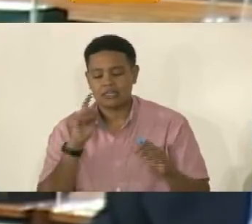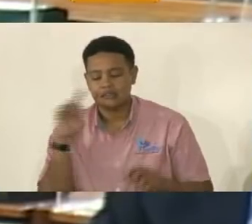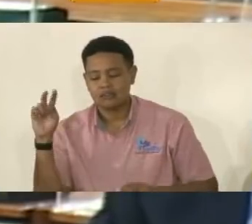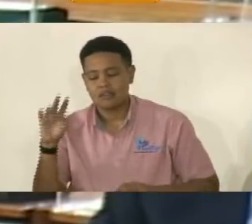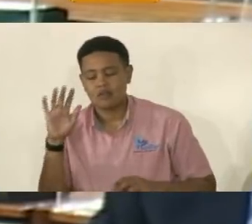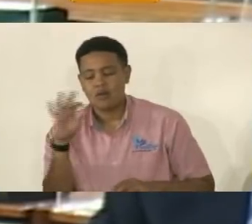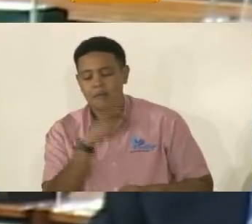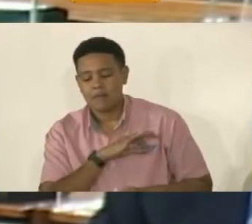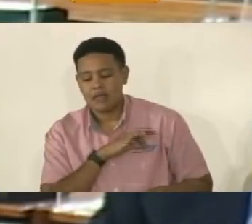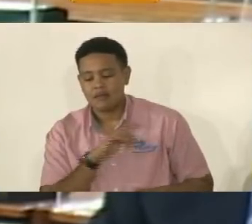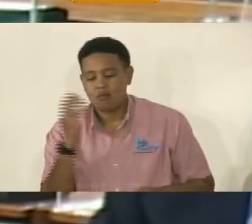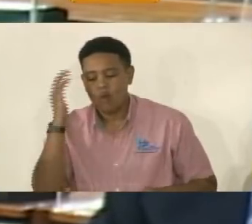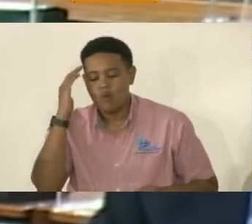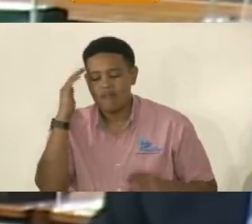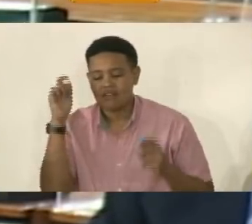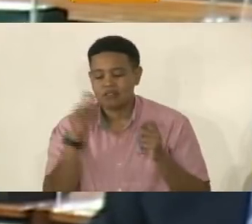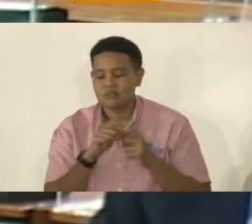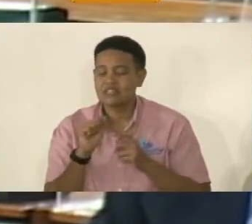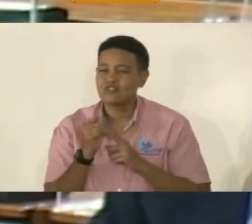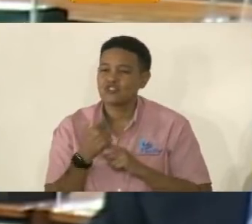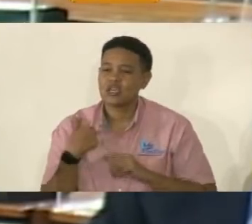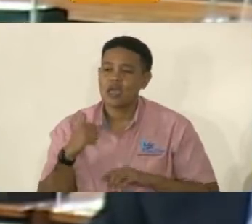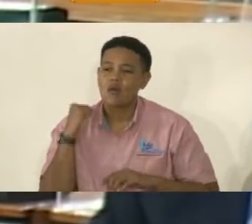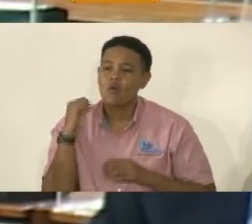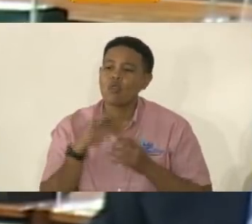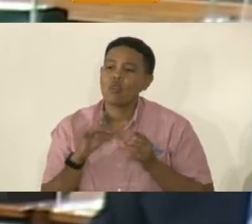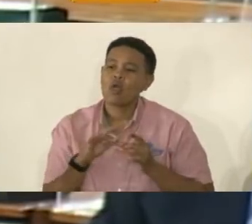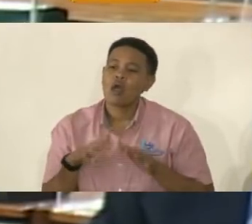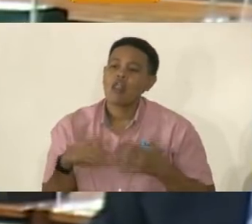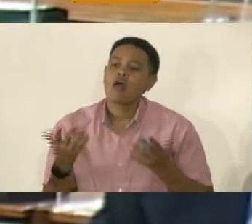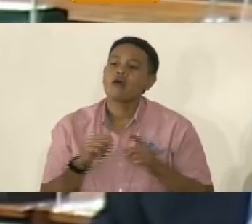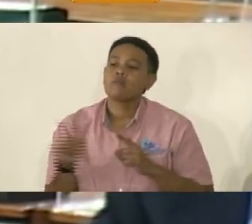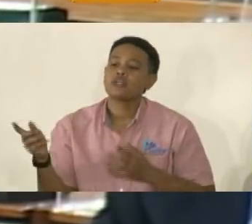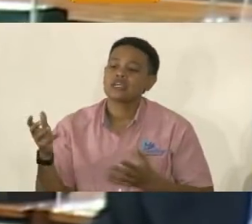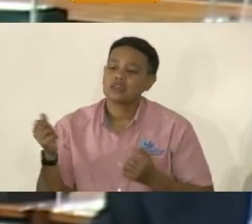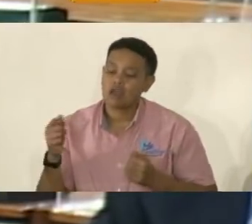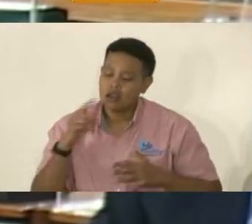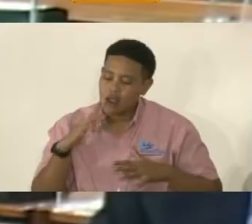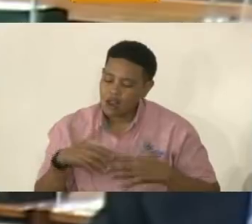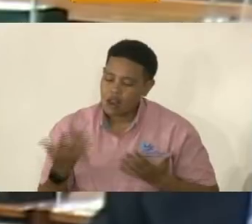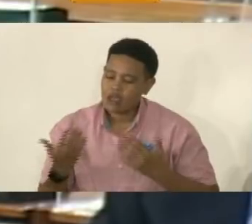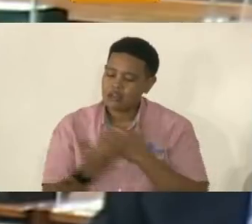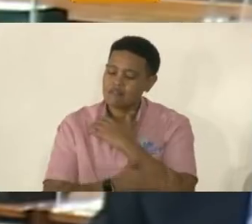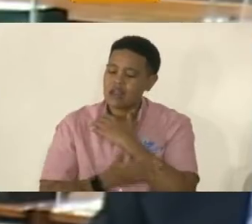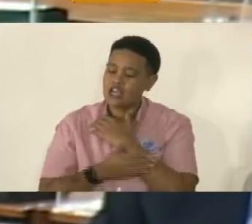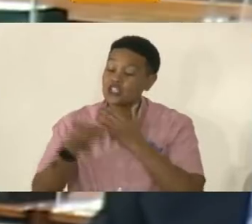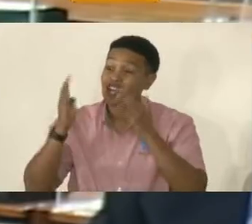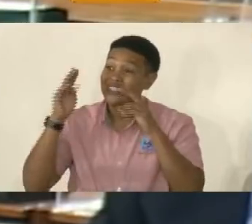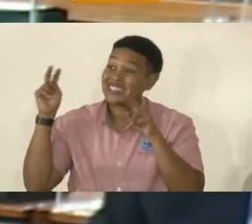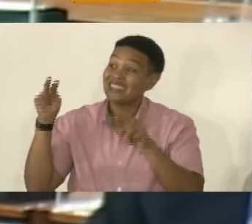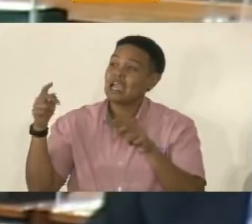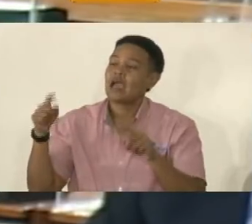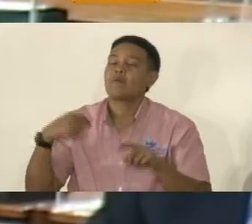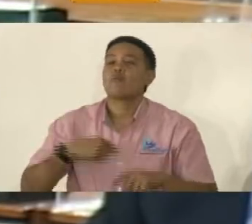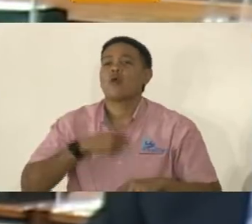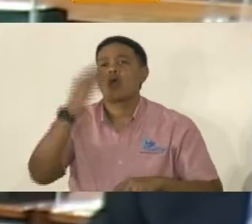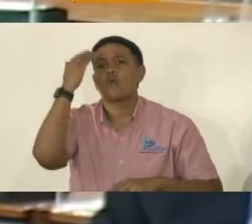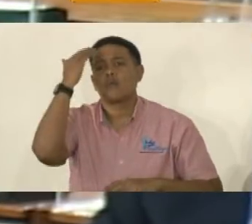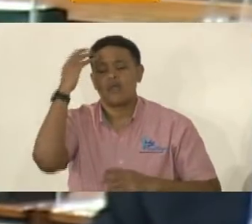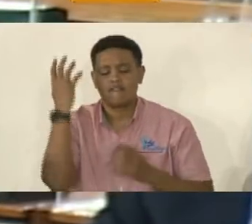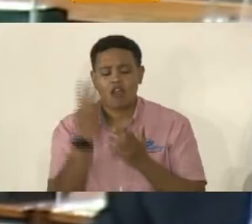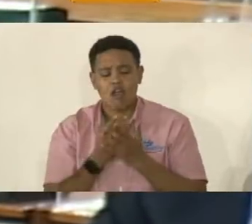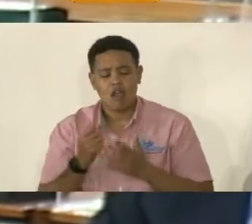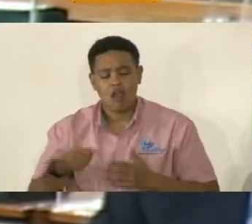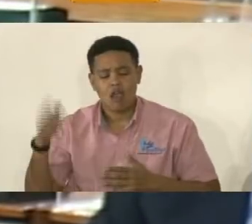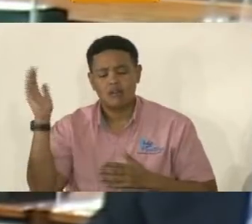aware of a particular court case, which I won't speak too much, Mr. President, but it has gotten significant national attention. We're aware of a conviction of